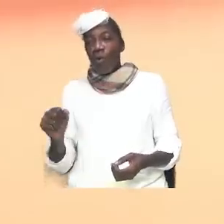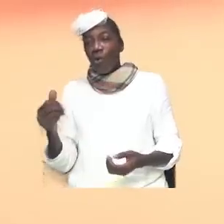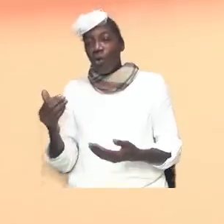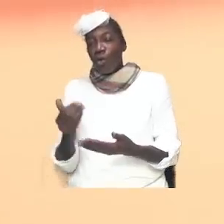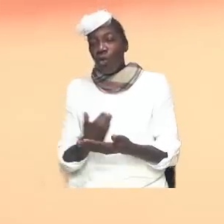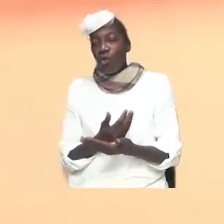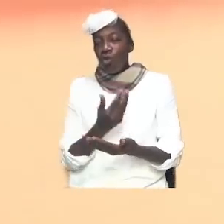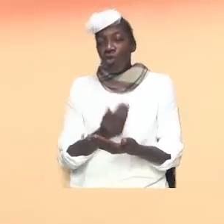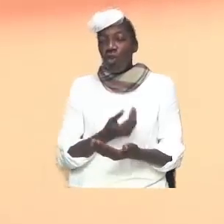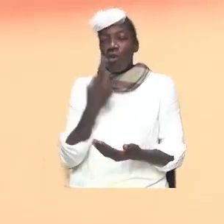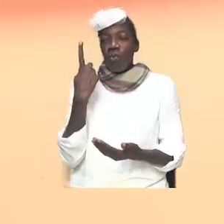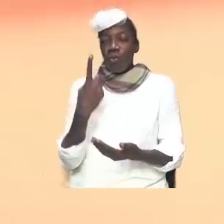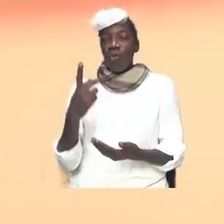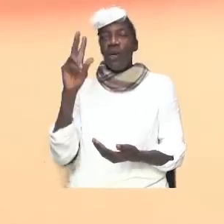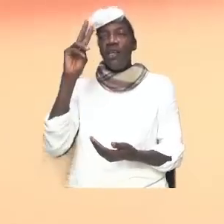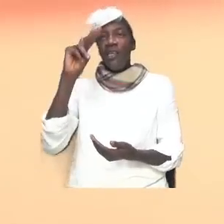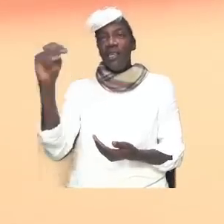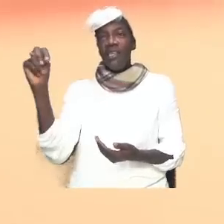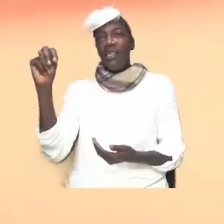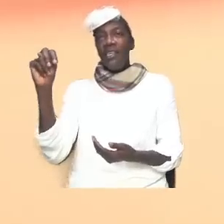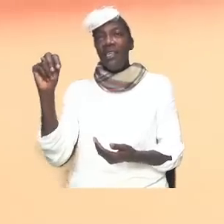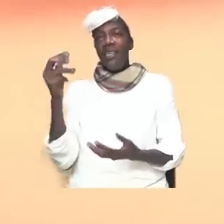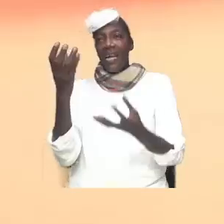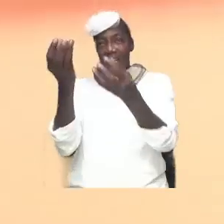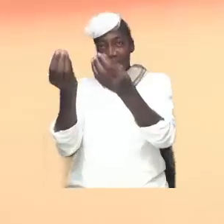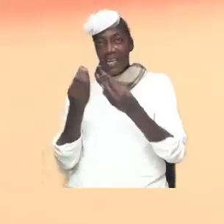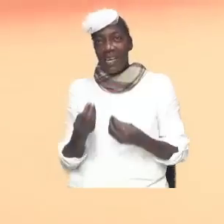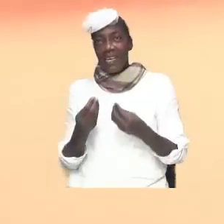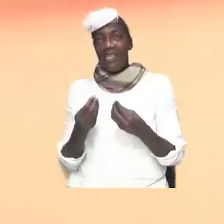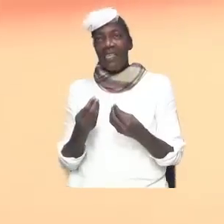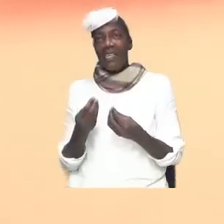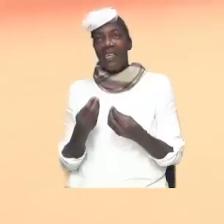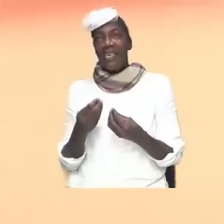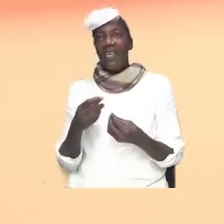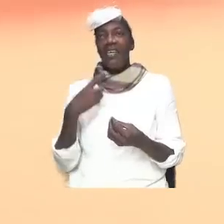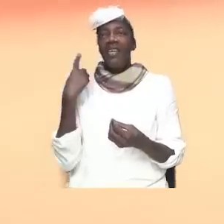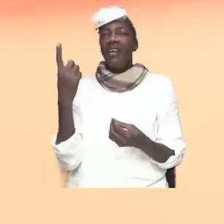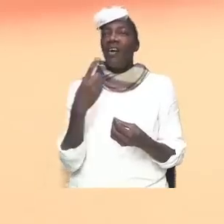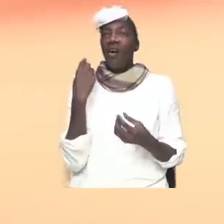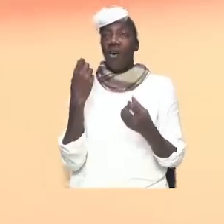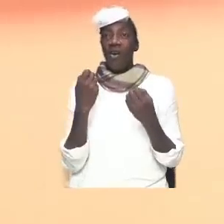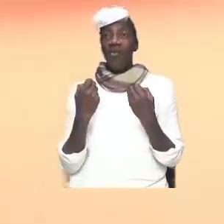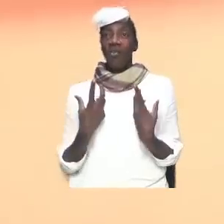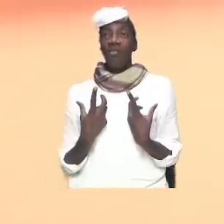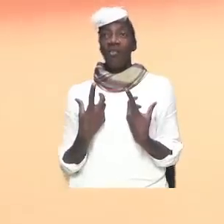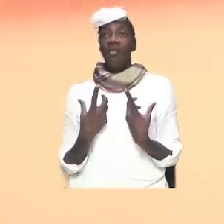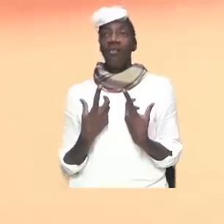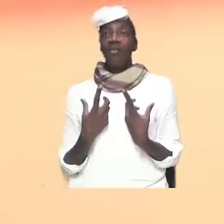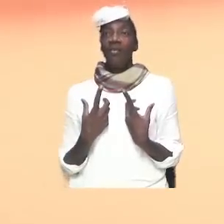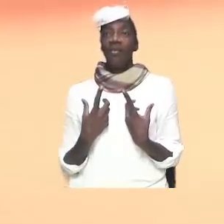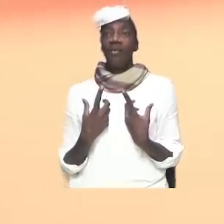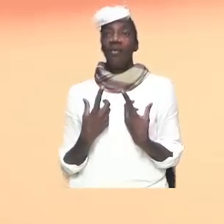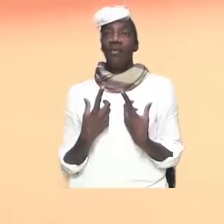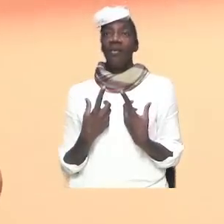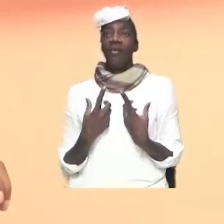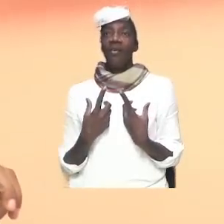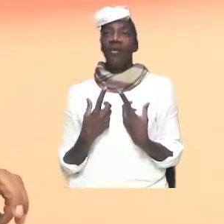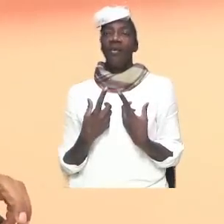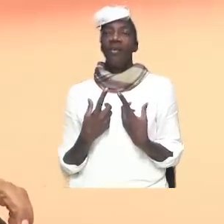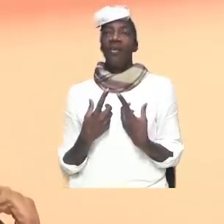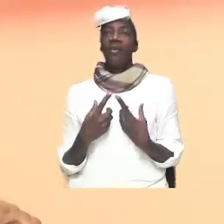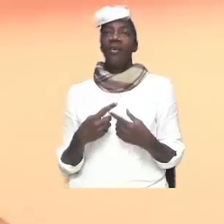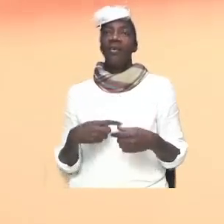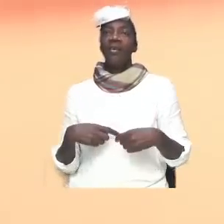in need is benefiting from. And all of a sudden, that now goes into